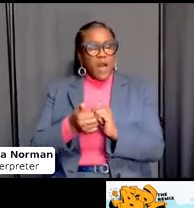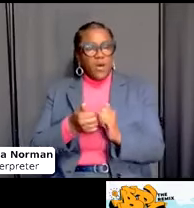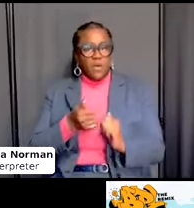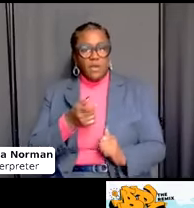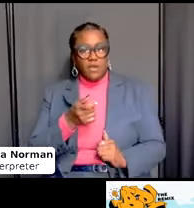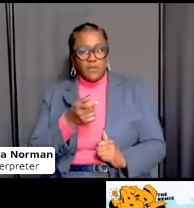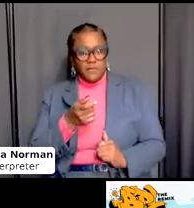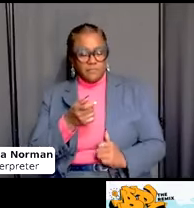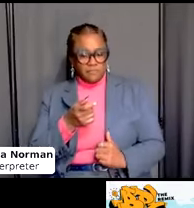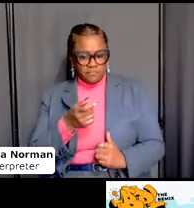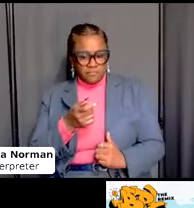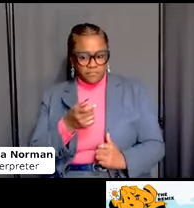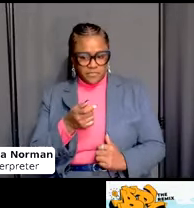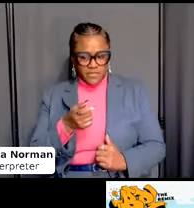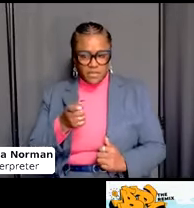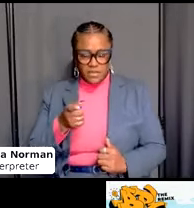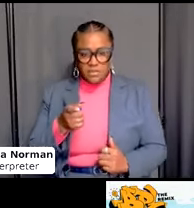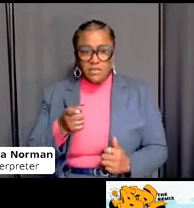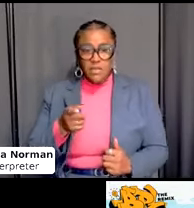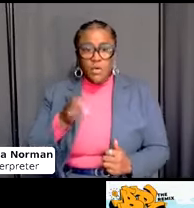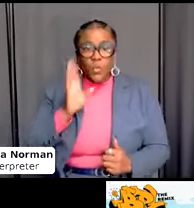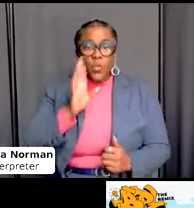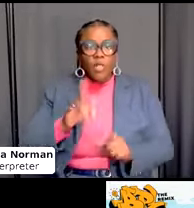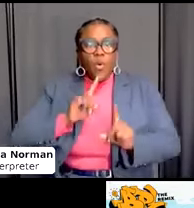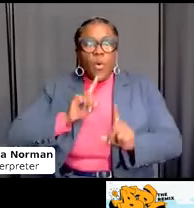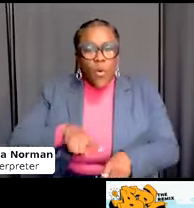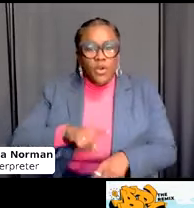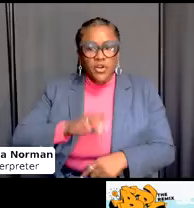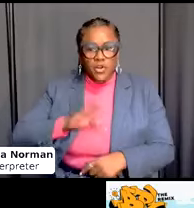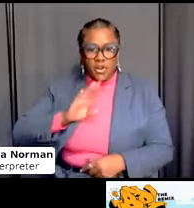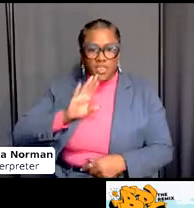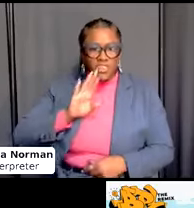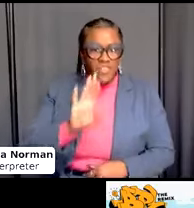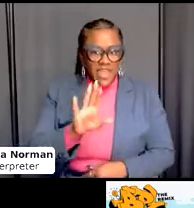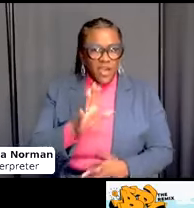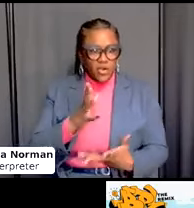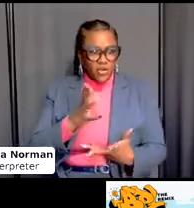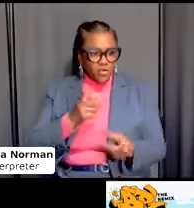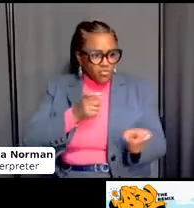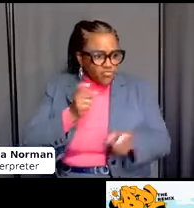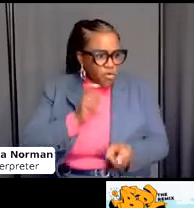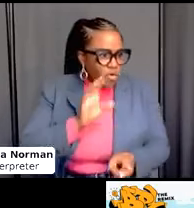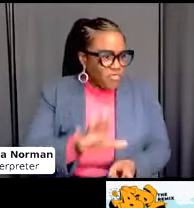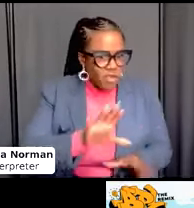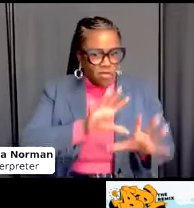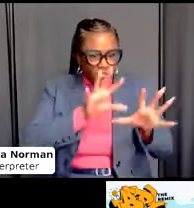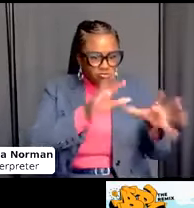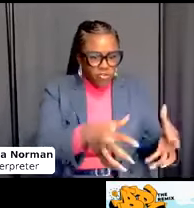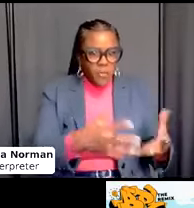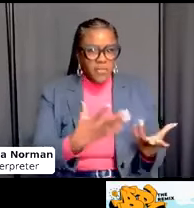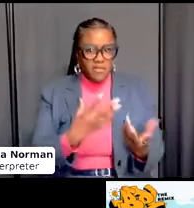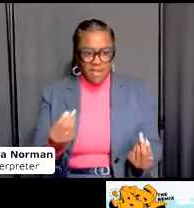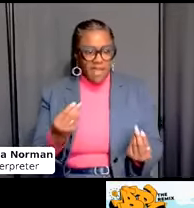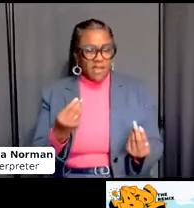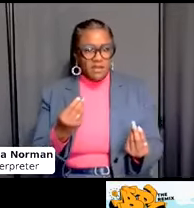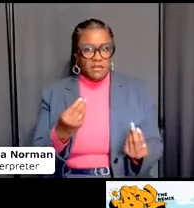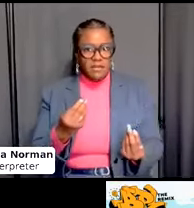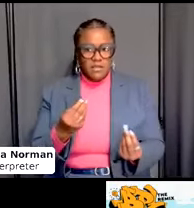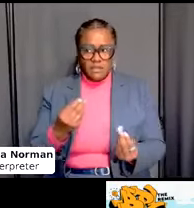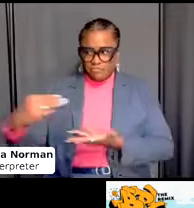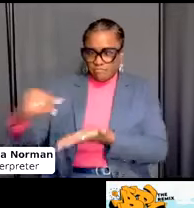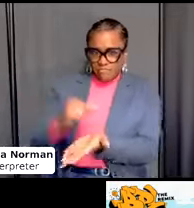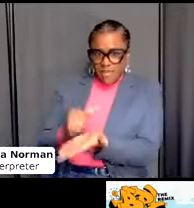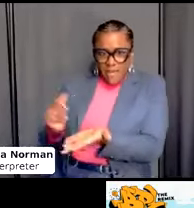would order their society, and also recover like reparations in terms